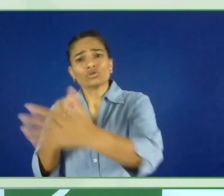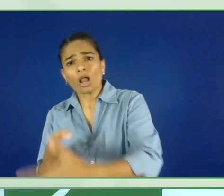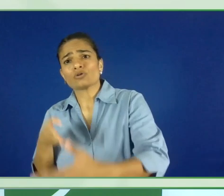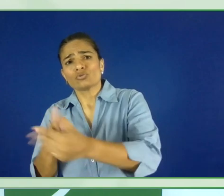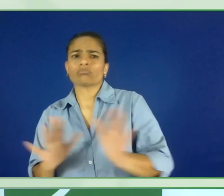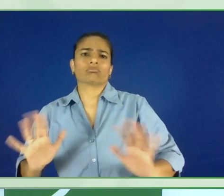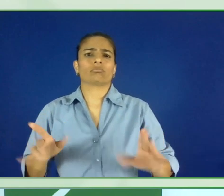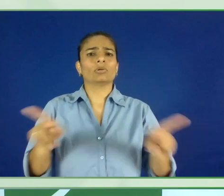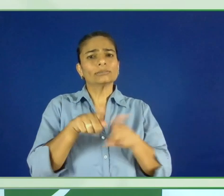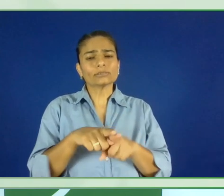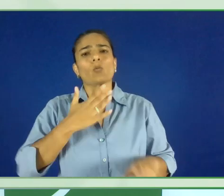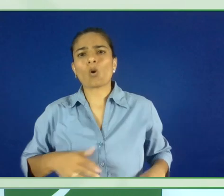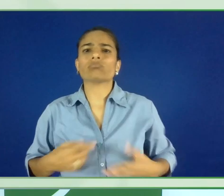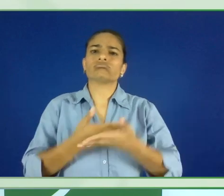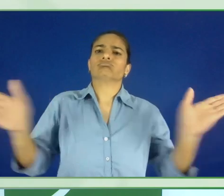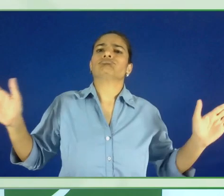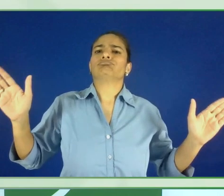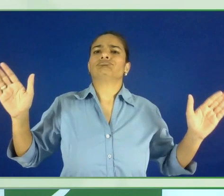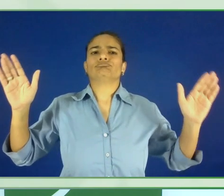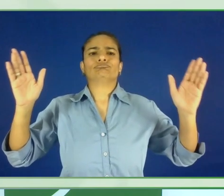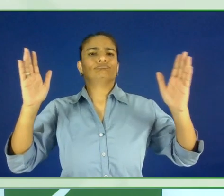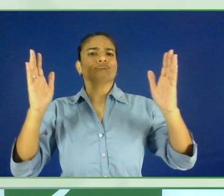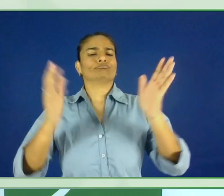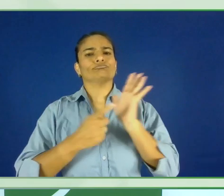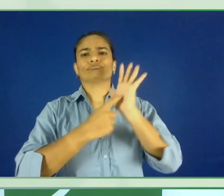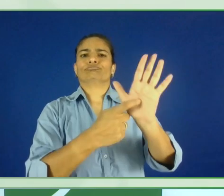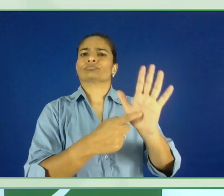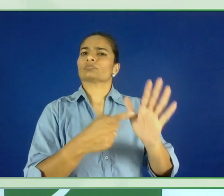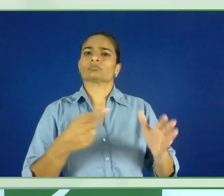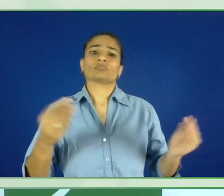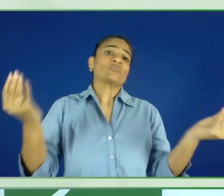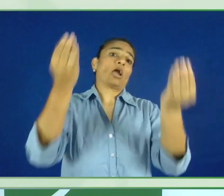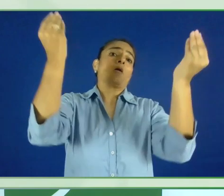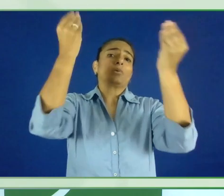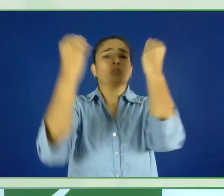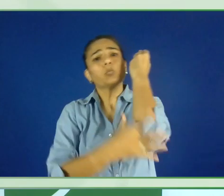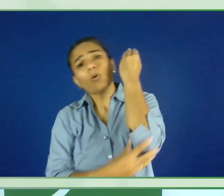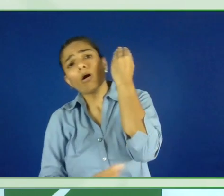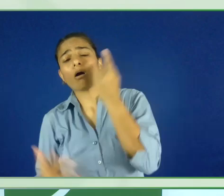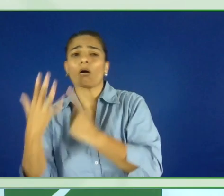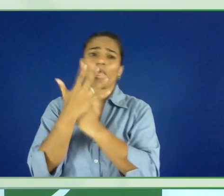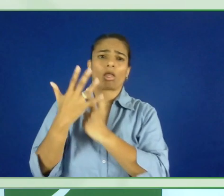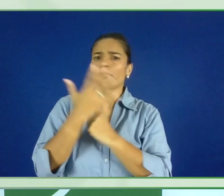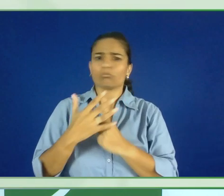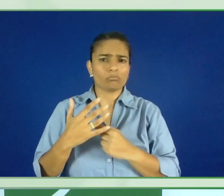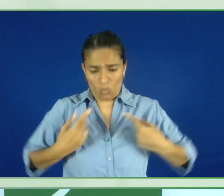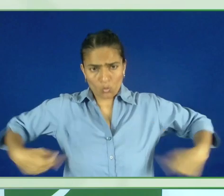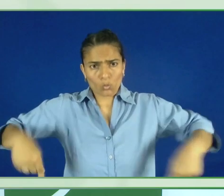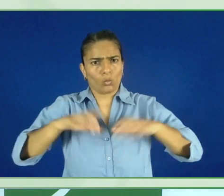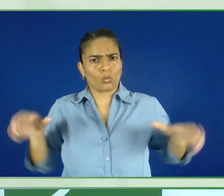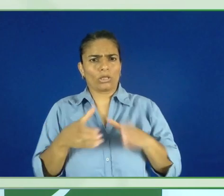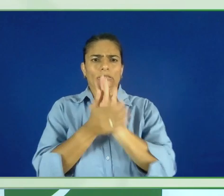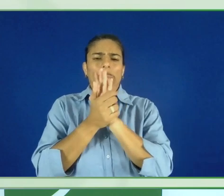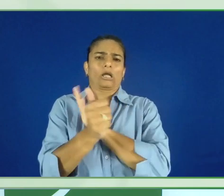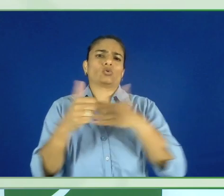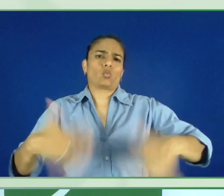only like a pity, but yes, we are a source of talent. So all of our work goes around the word talent, because that's something